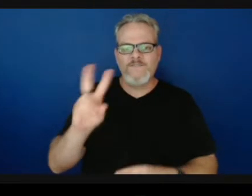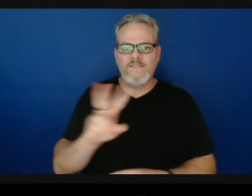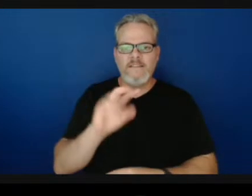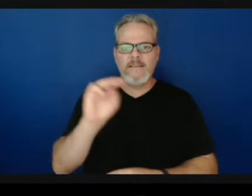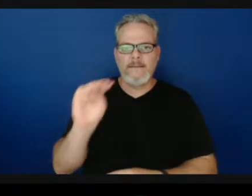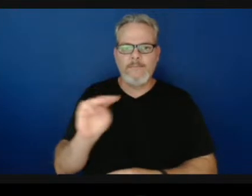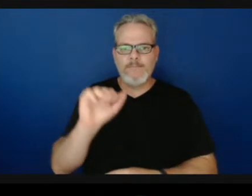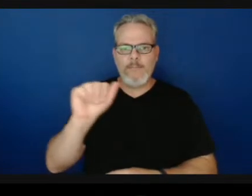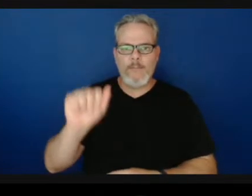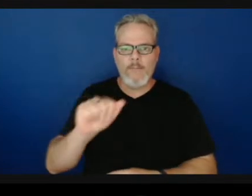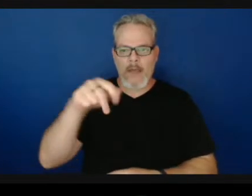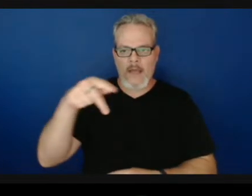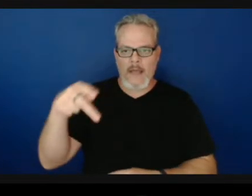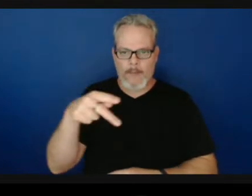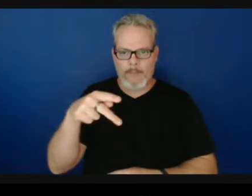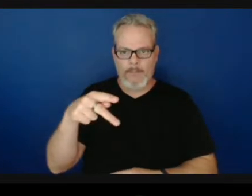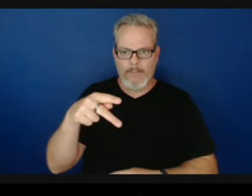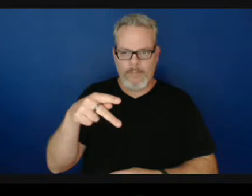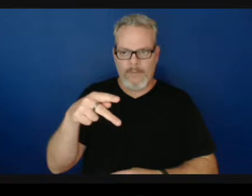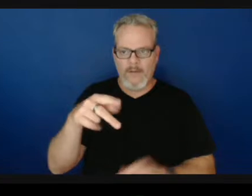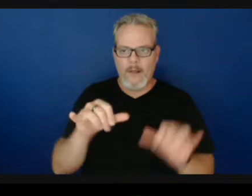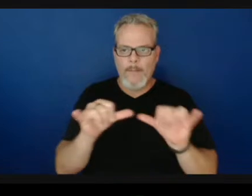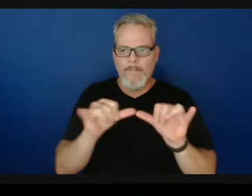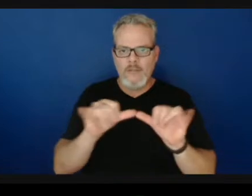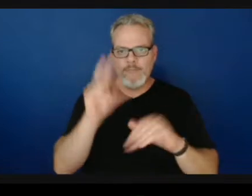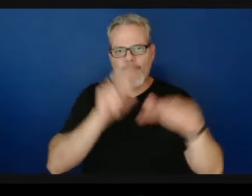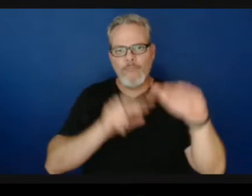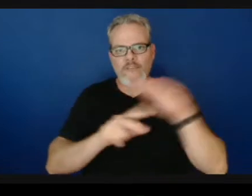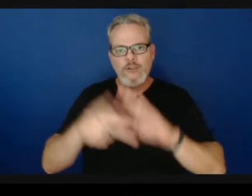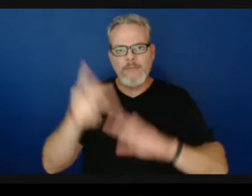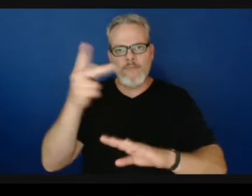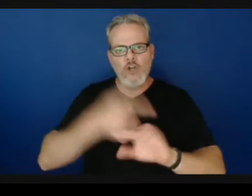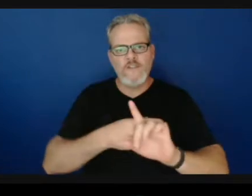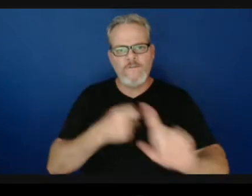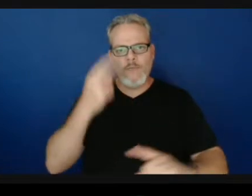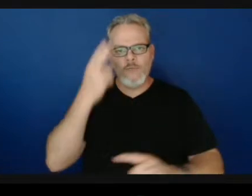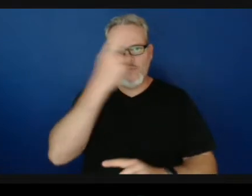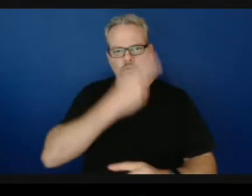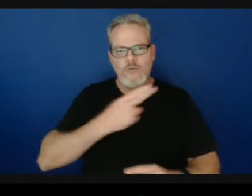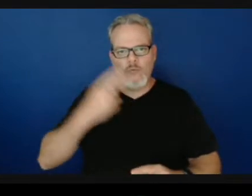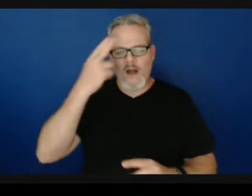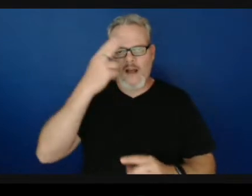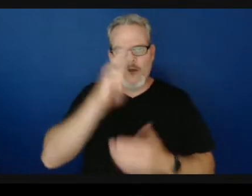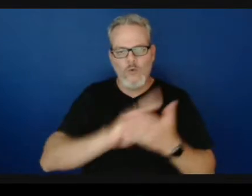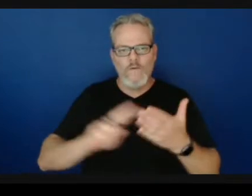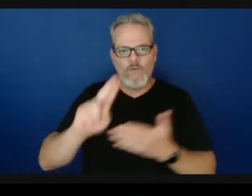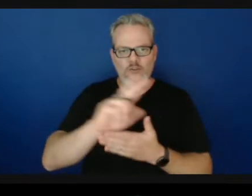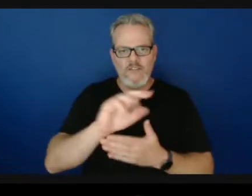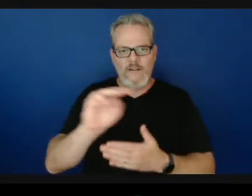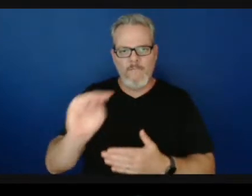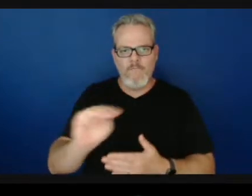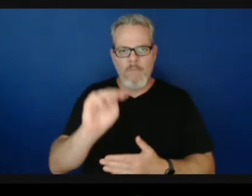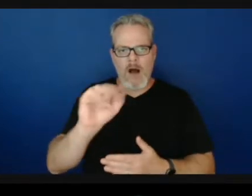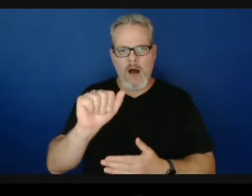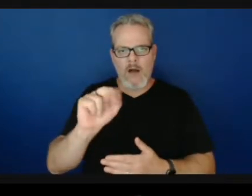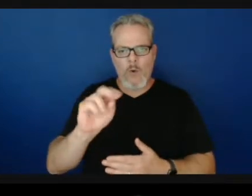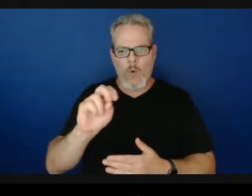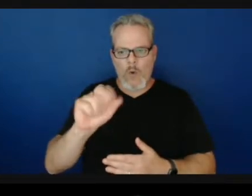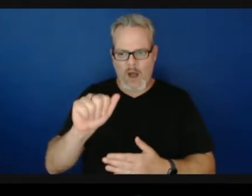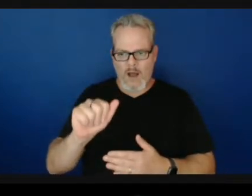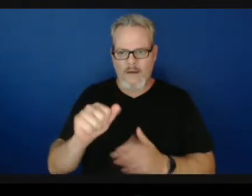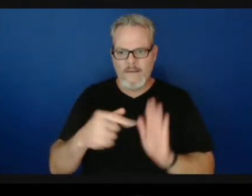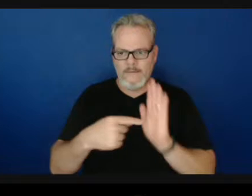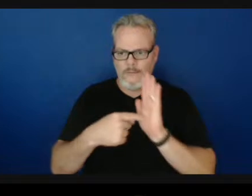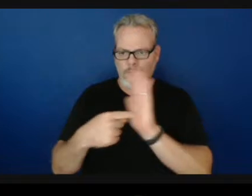project group from University of Hawaii at Manoa, which produces this VOG forecast